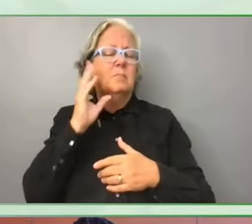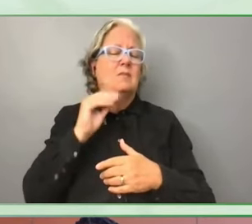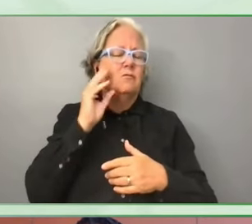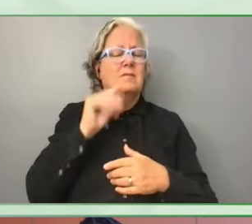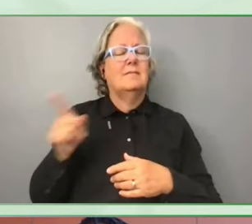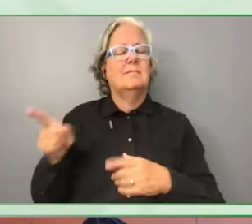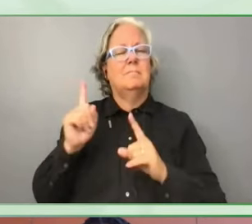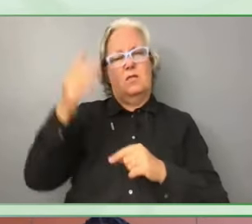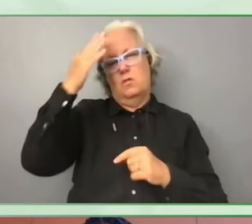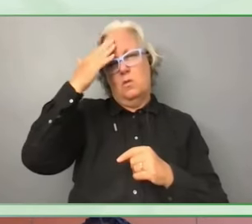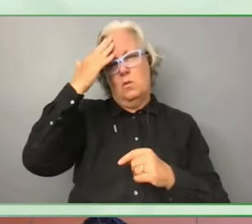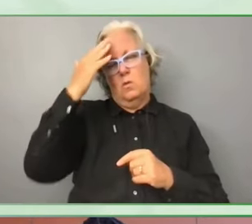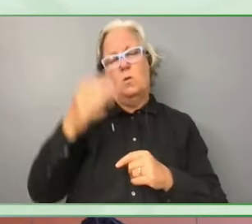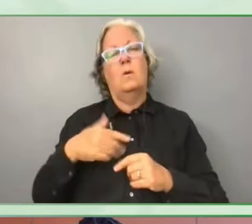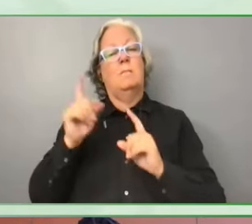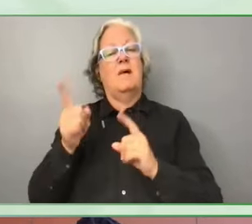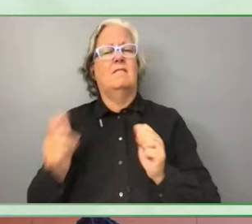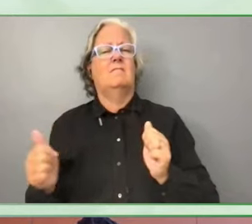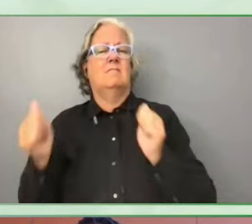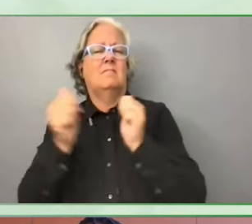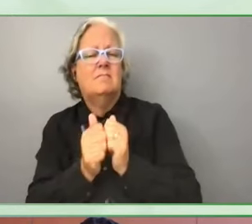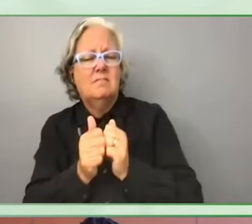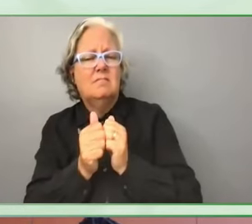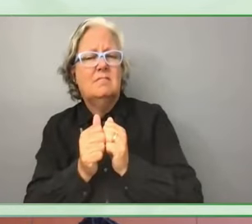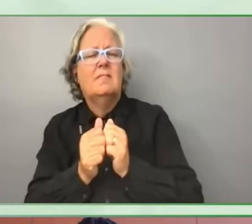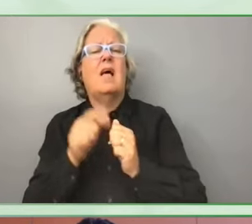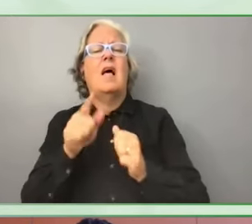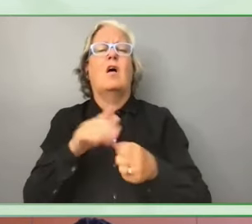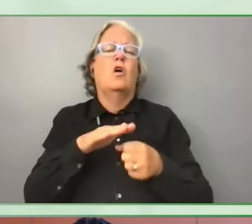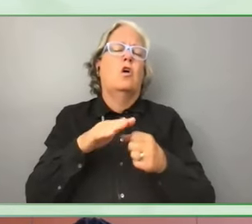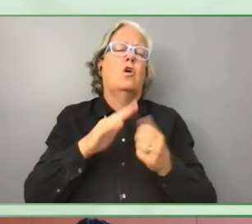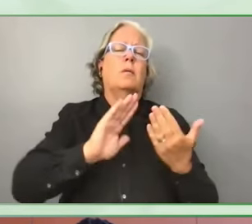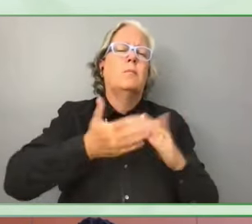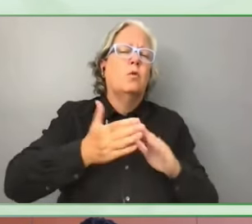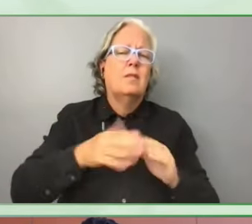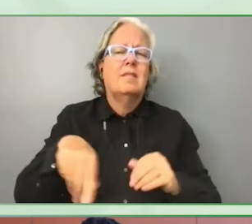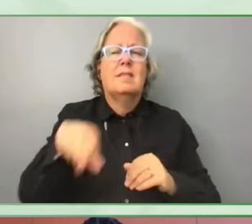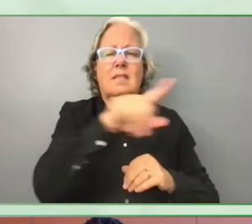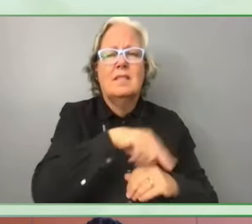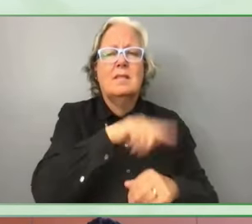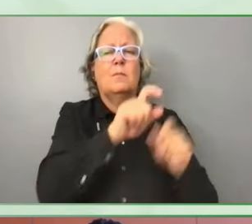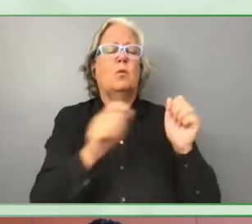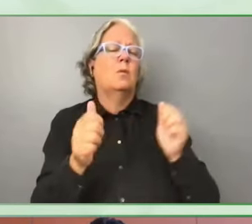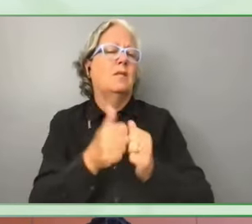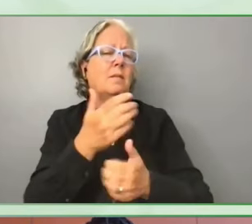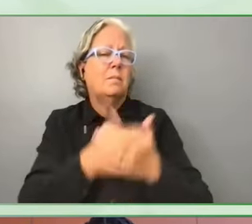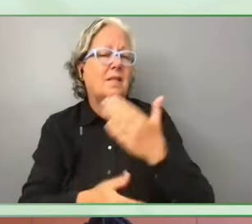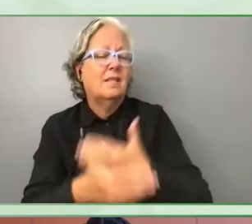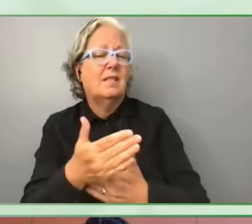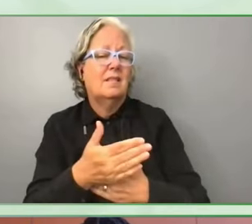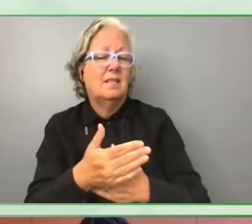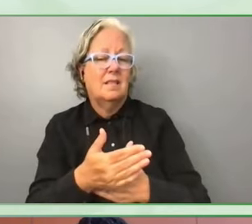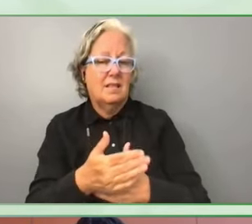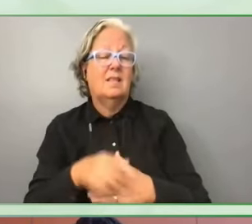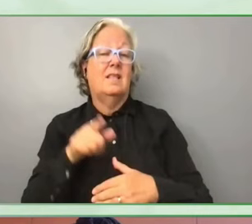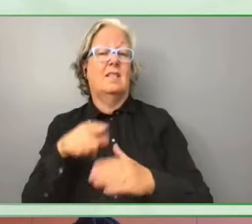to partner with other grassroots organizations of persons with disability. And we believe that as the project